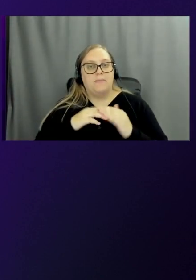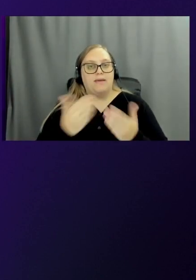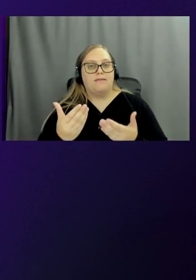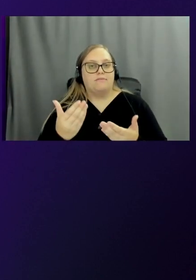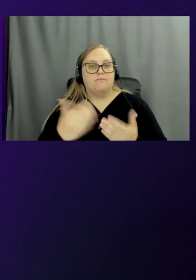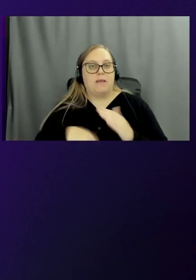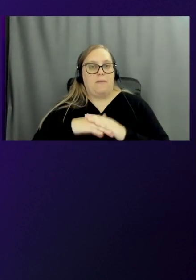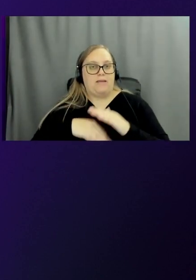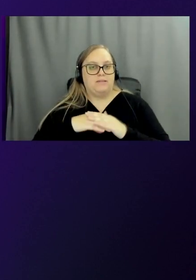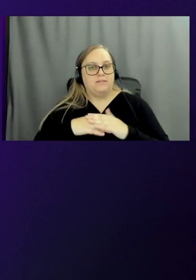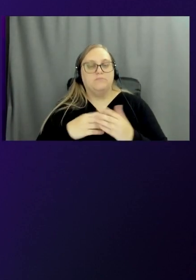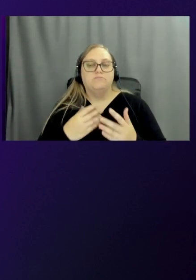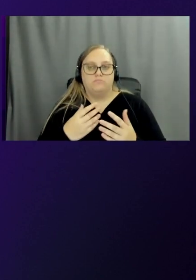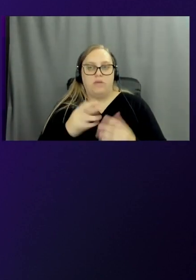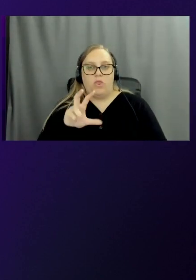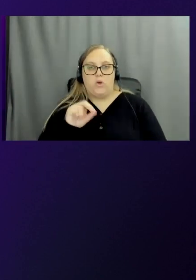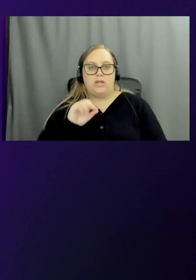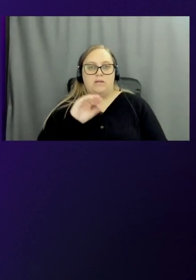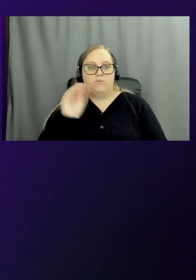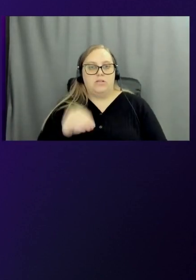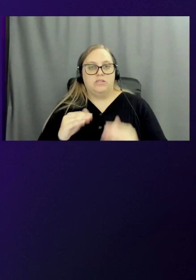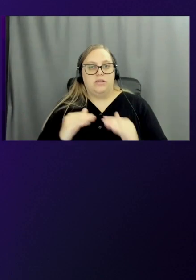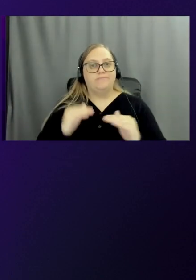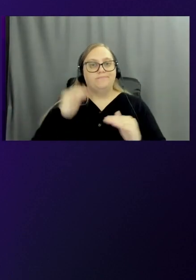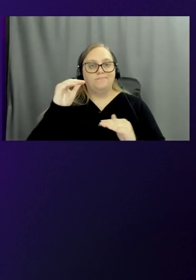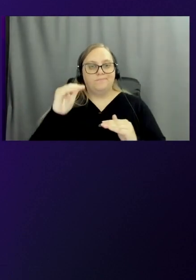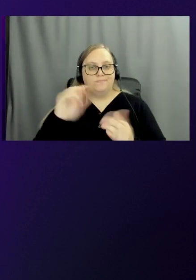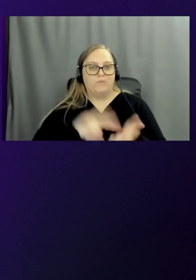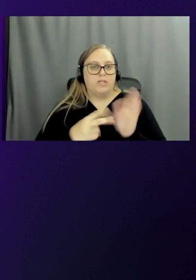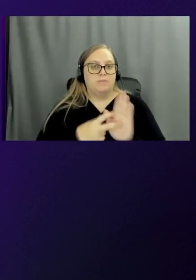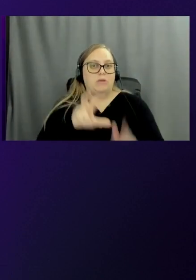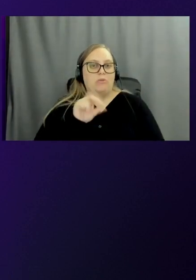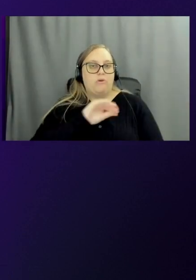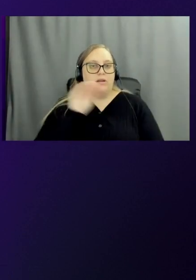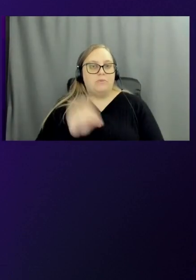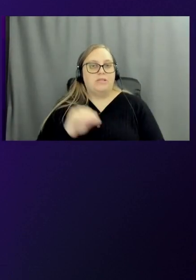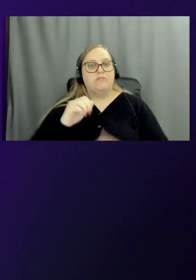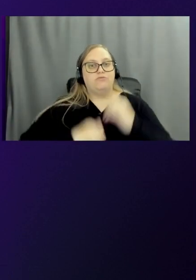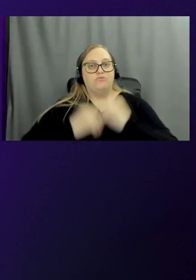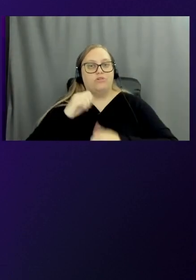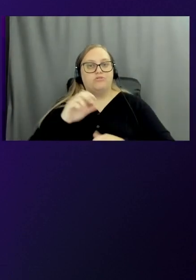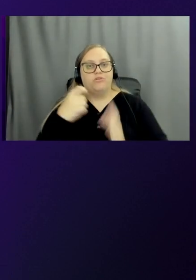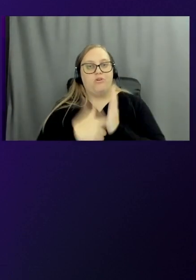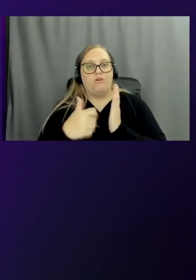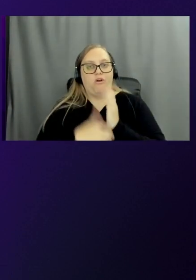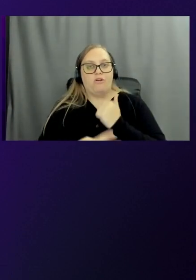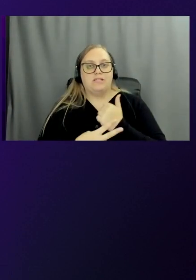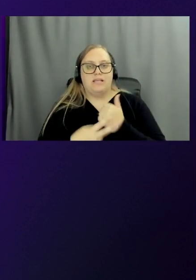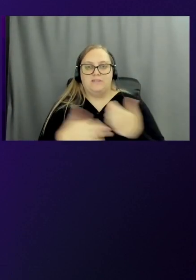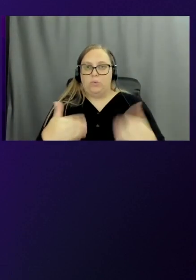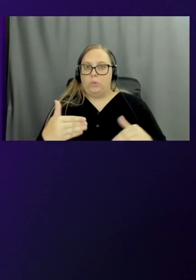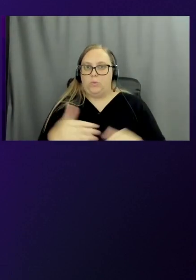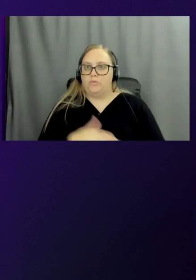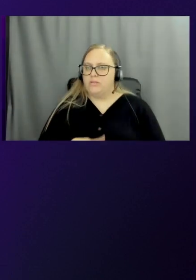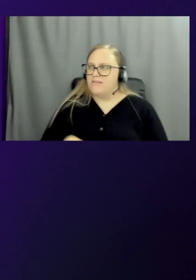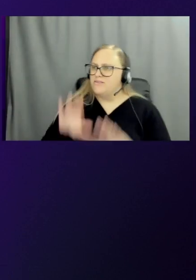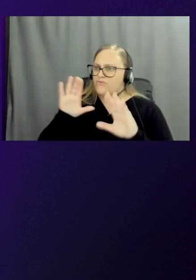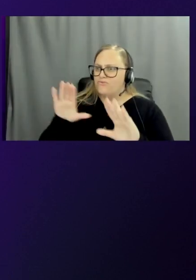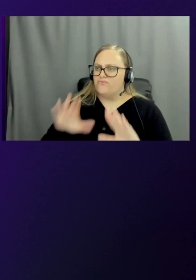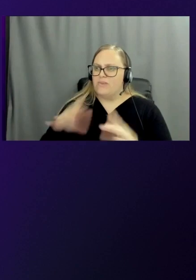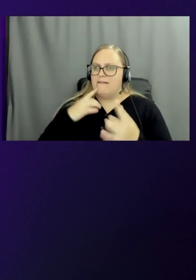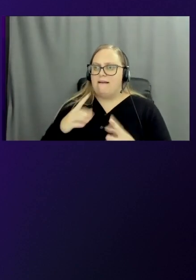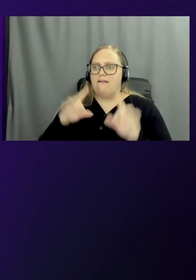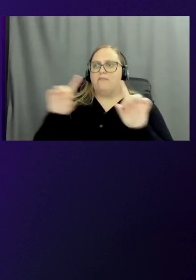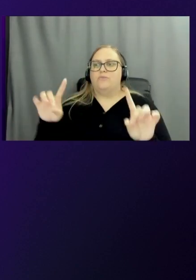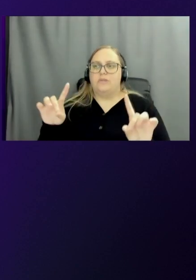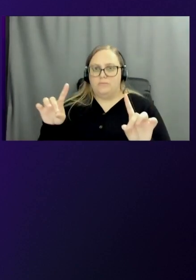30%, and that led to overall 30% infrastructure cost savings. So a little bit of math. Those are some really great outcomes, and Yeah. definitely analytics and big